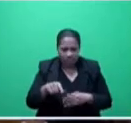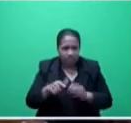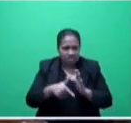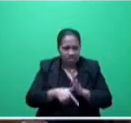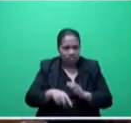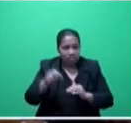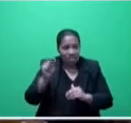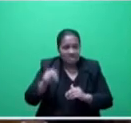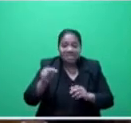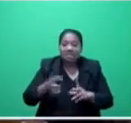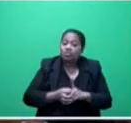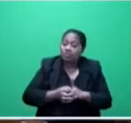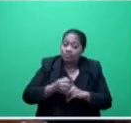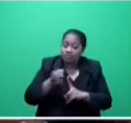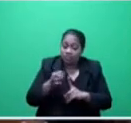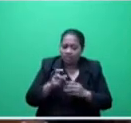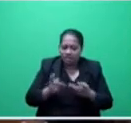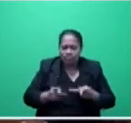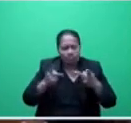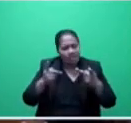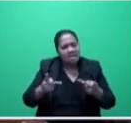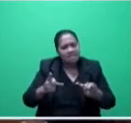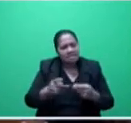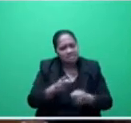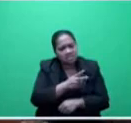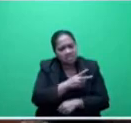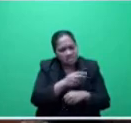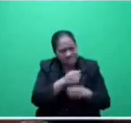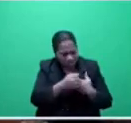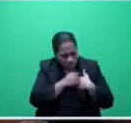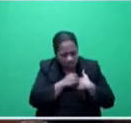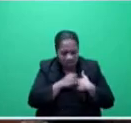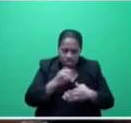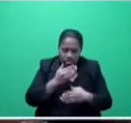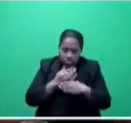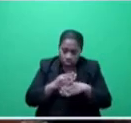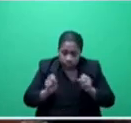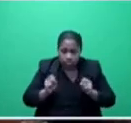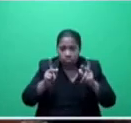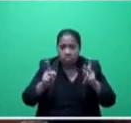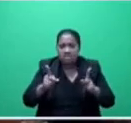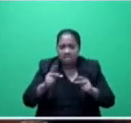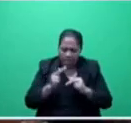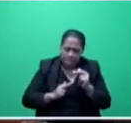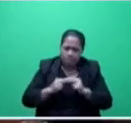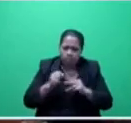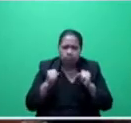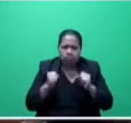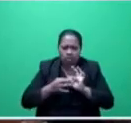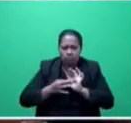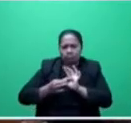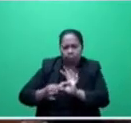to improve and provide security, job opportunities, build stronger confidence in the